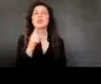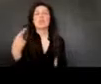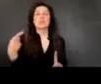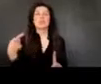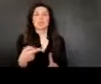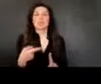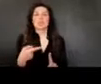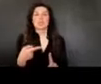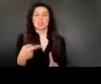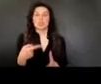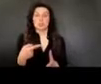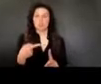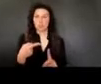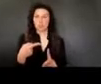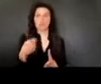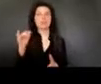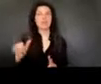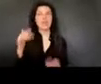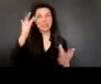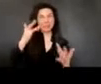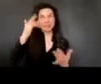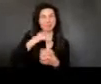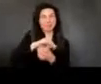yeah, pandemic,